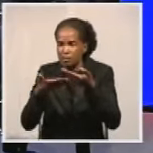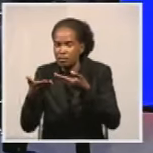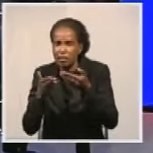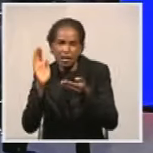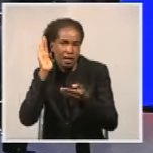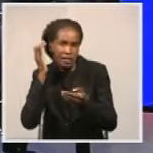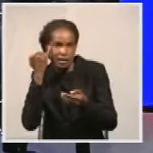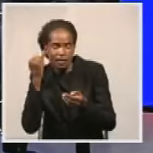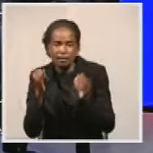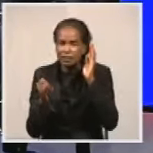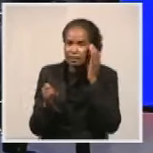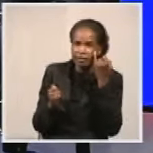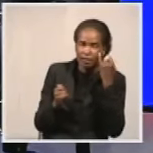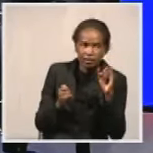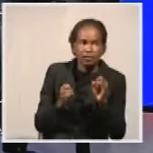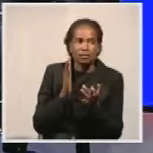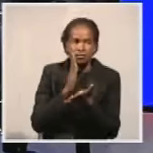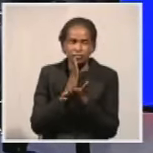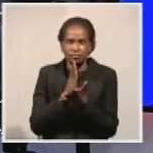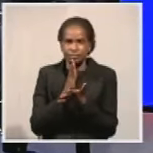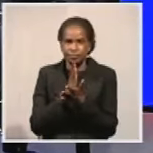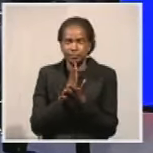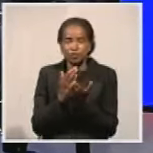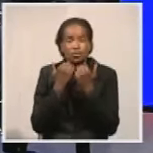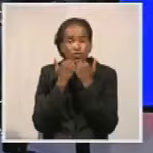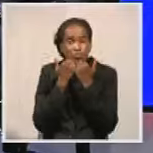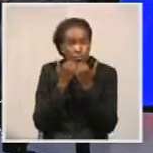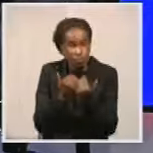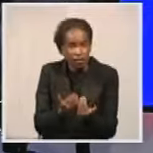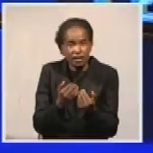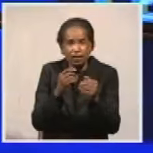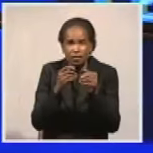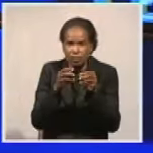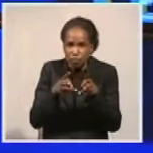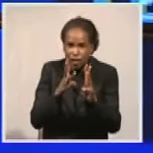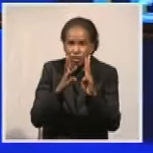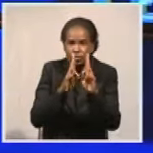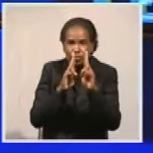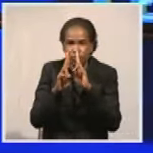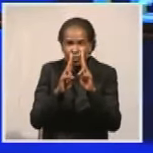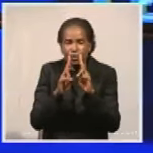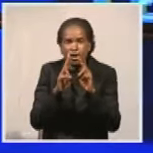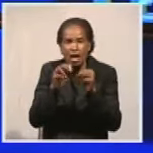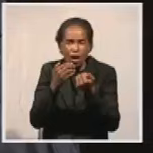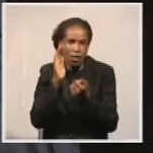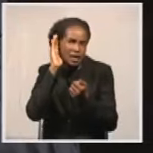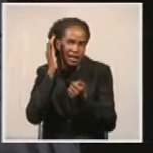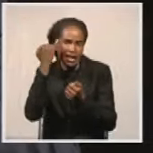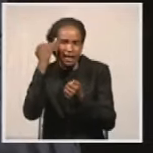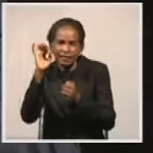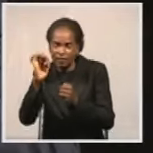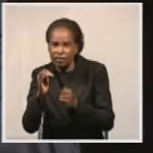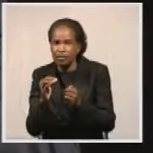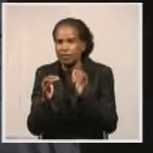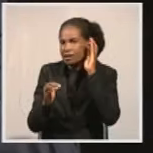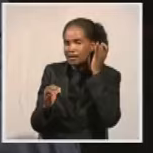a big role during that period. As we're looking at that, of course, another